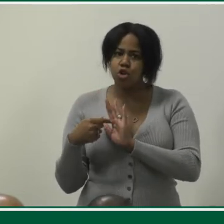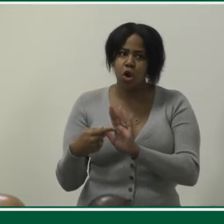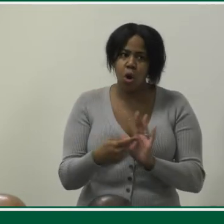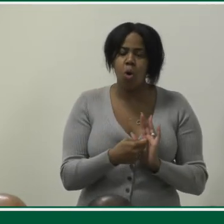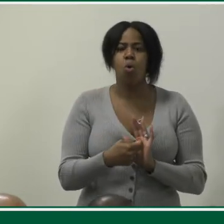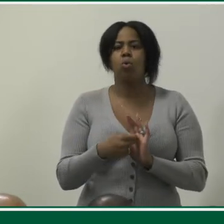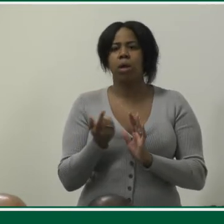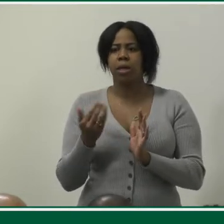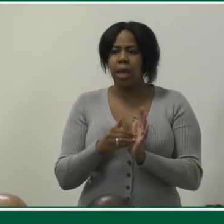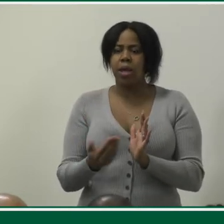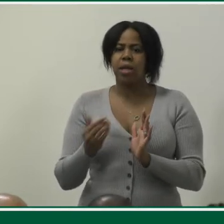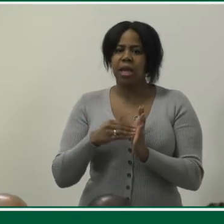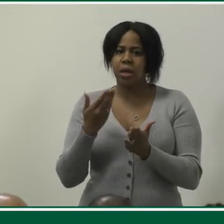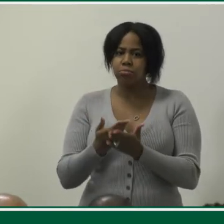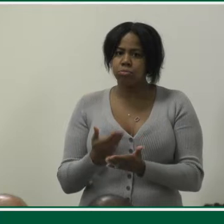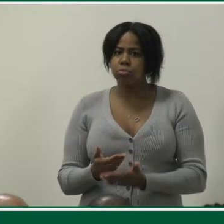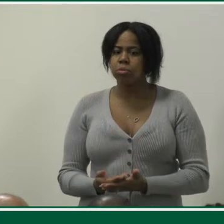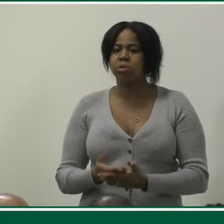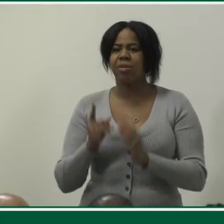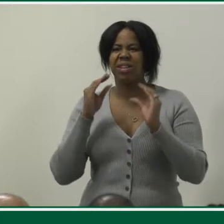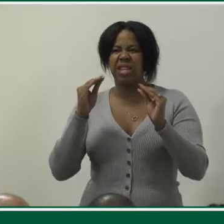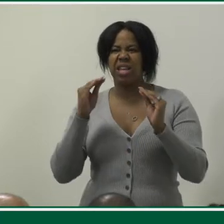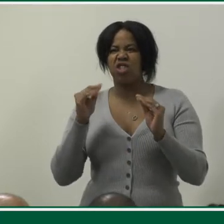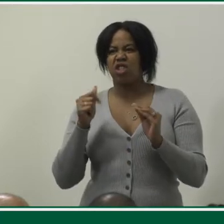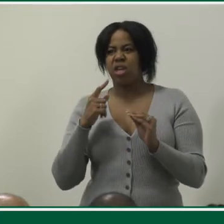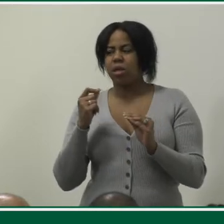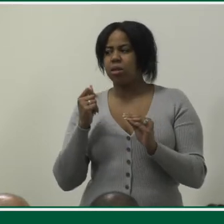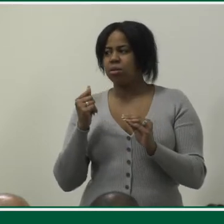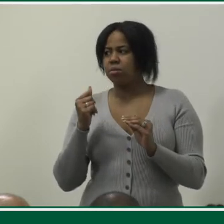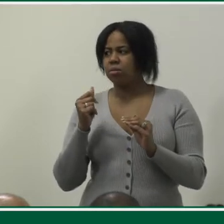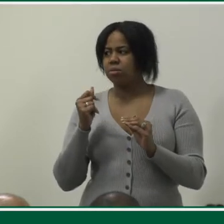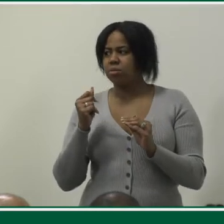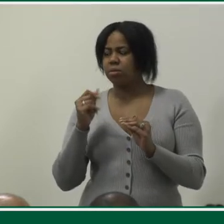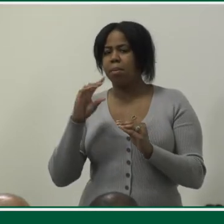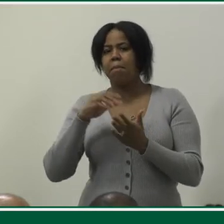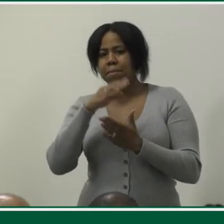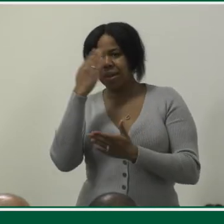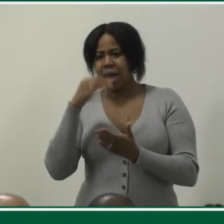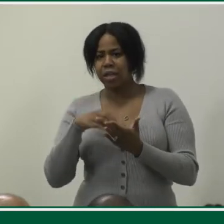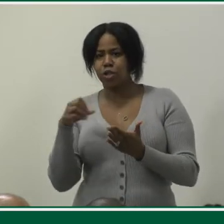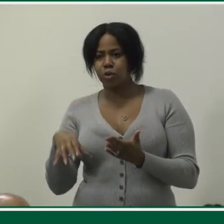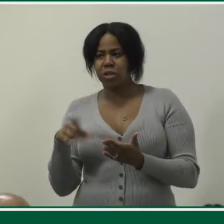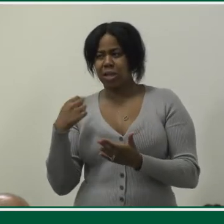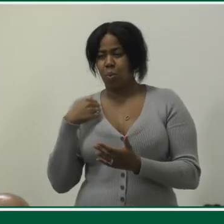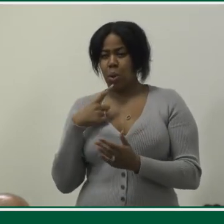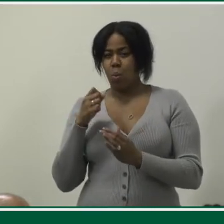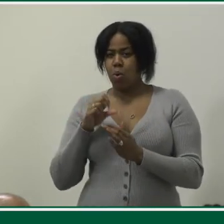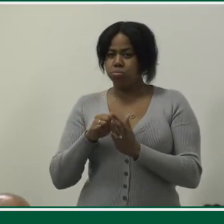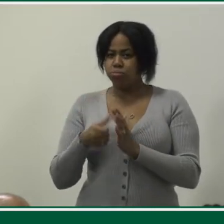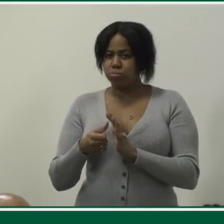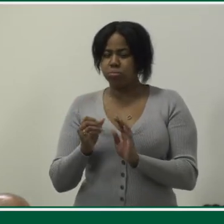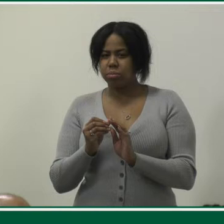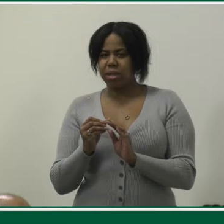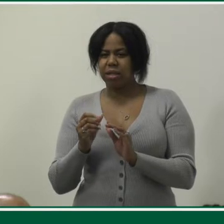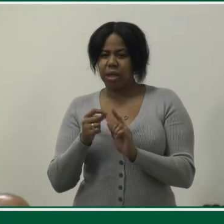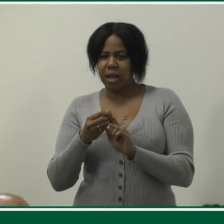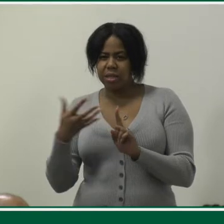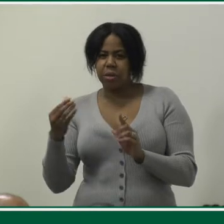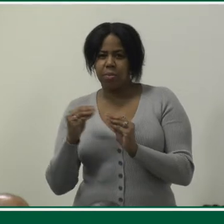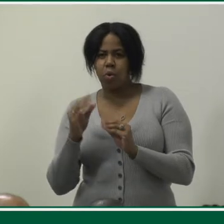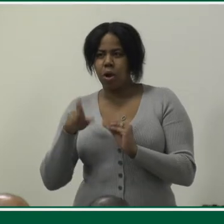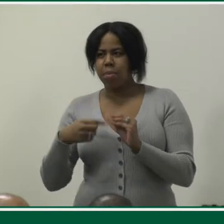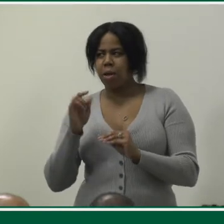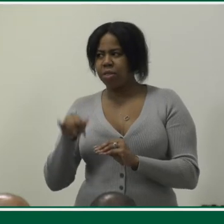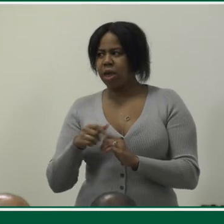in teaching and serving Black students. And later on, Dr. Ati will explain exactly what we mean by that. There's gonna be